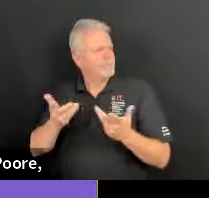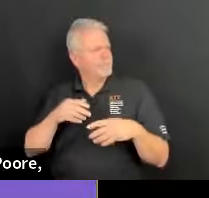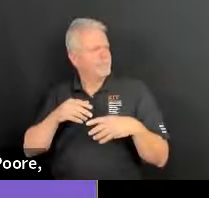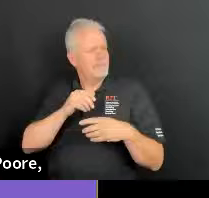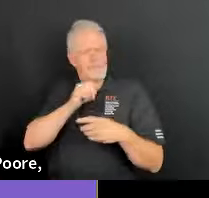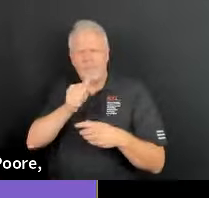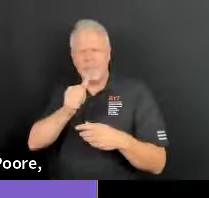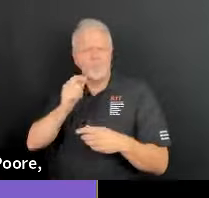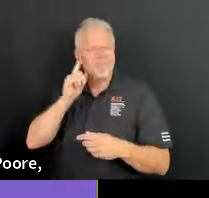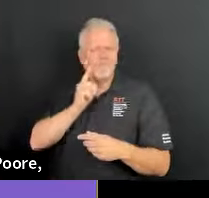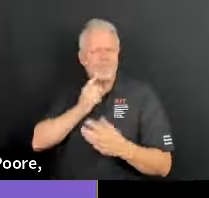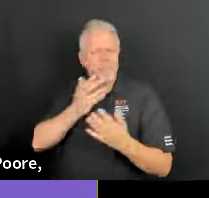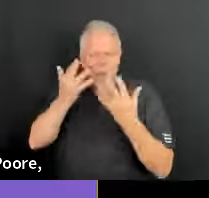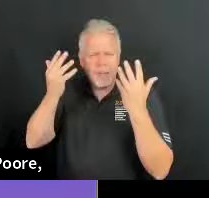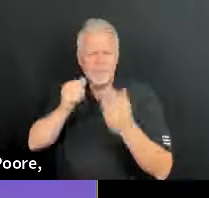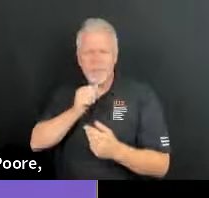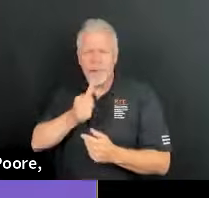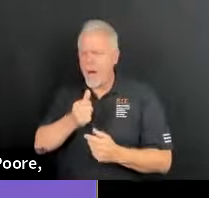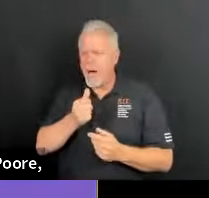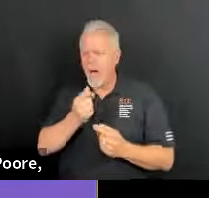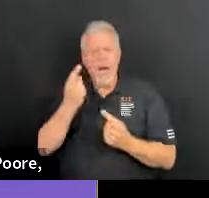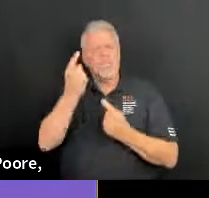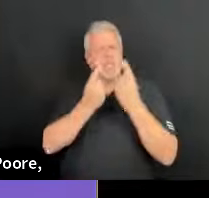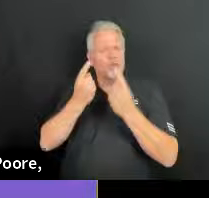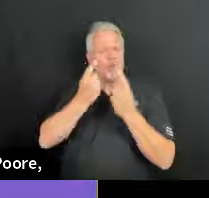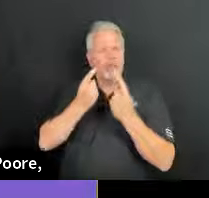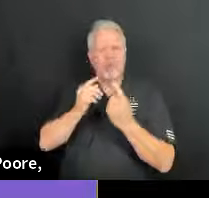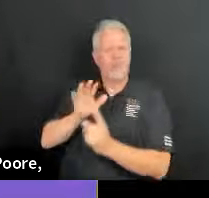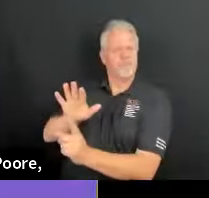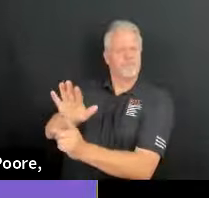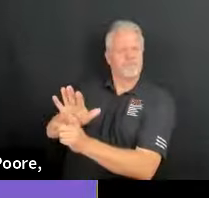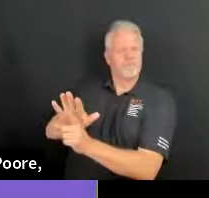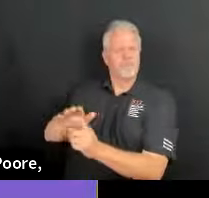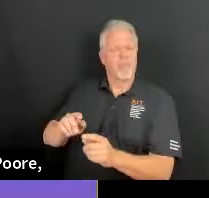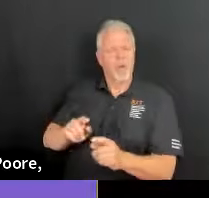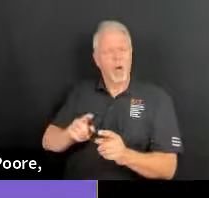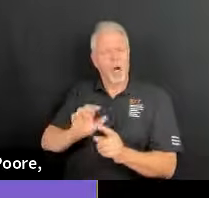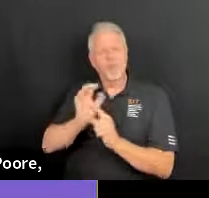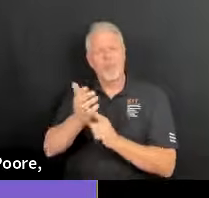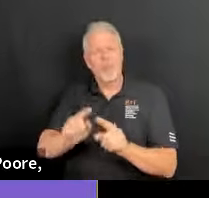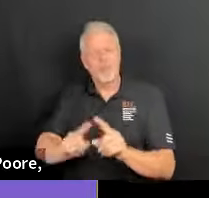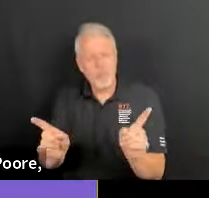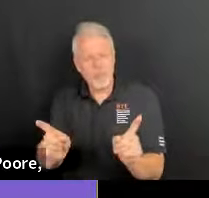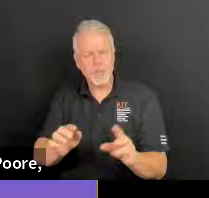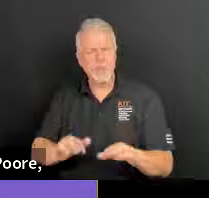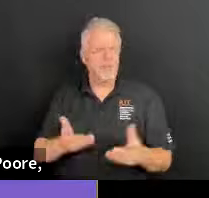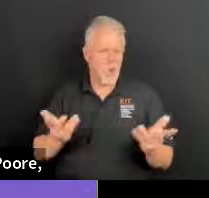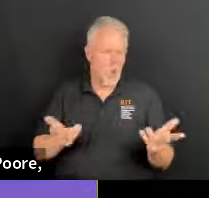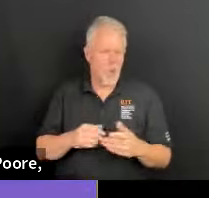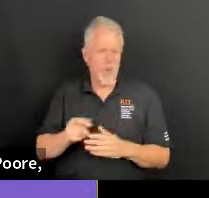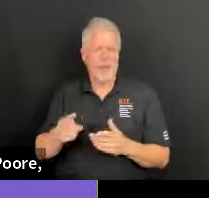interpreters for any workshops, for communication that we have. They're not deaf friendly.